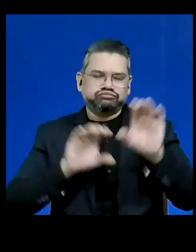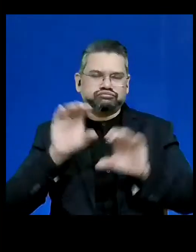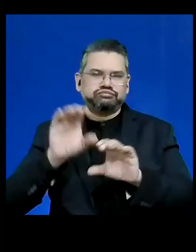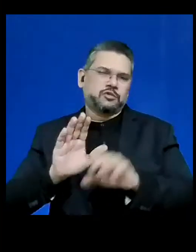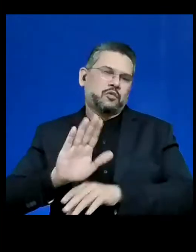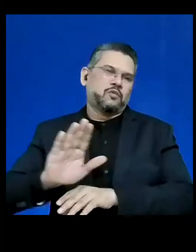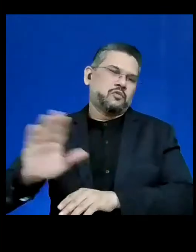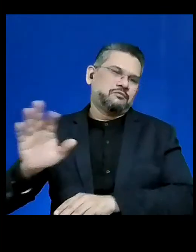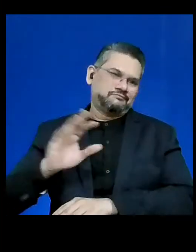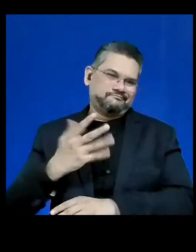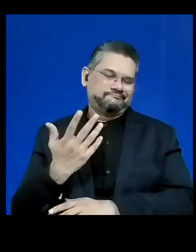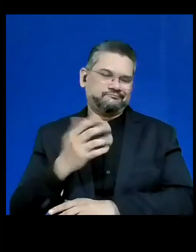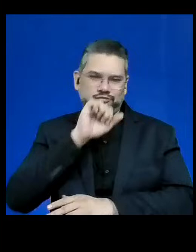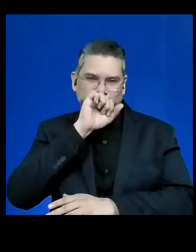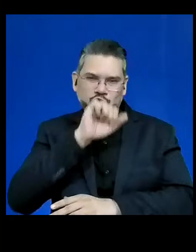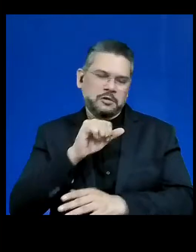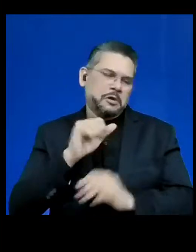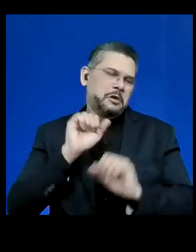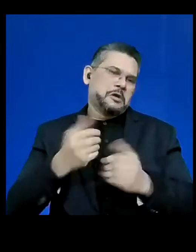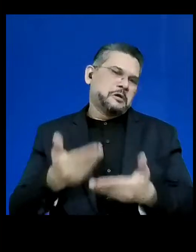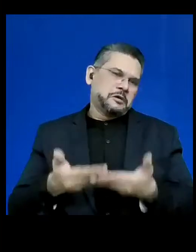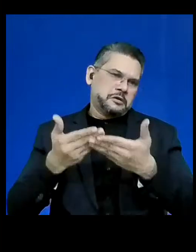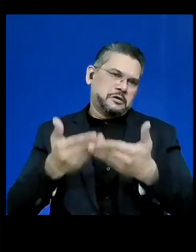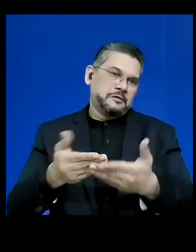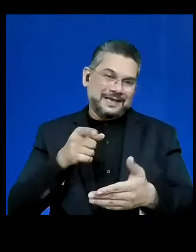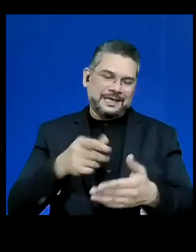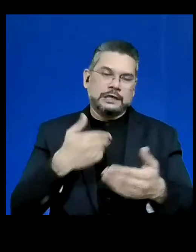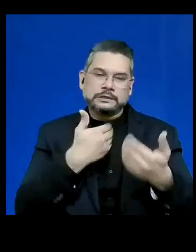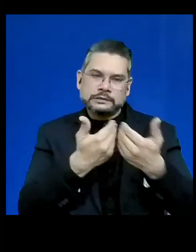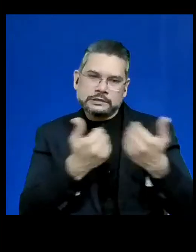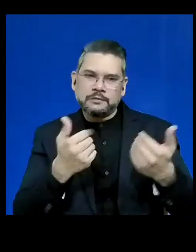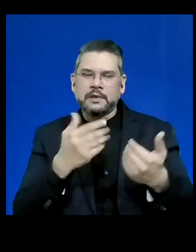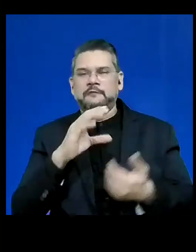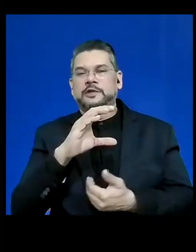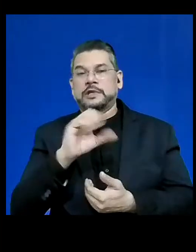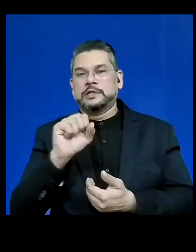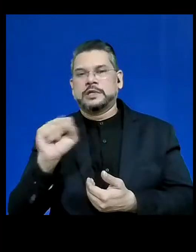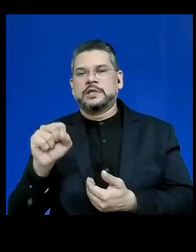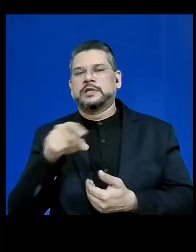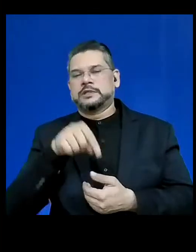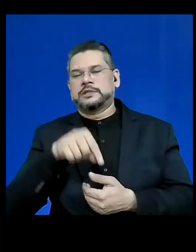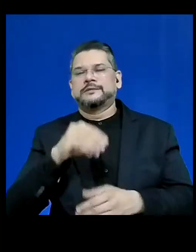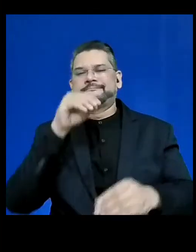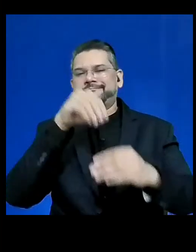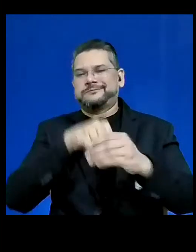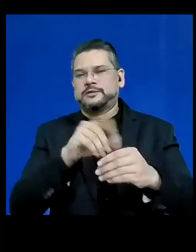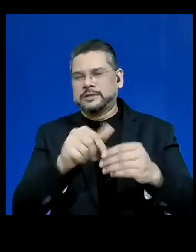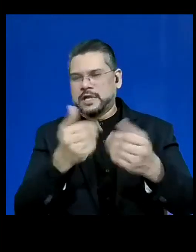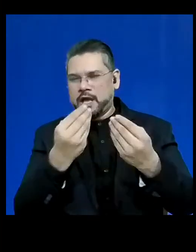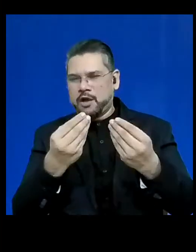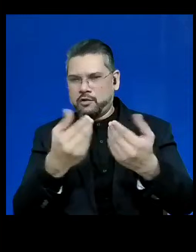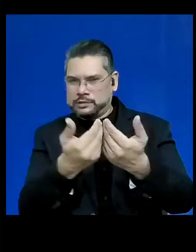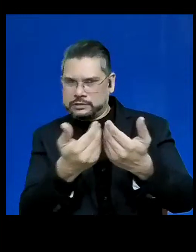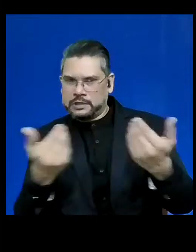of concerns and use CSS to host your CSS as its own,